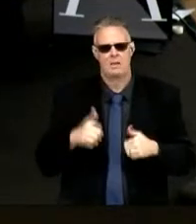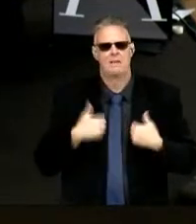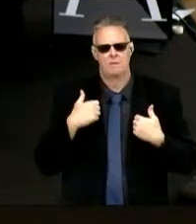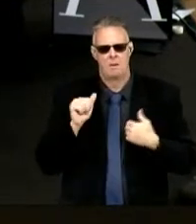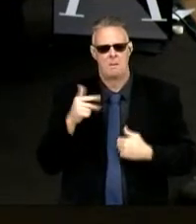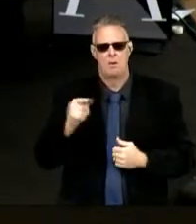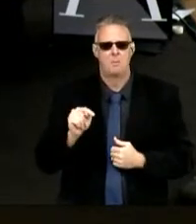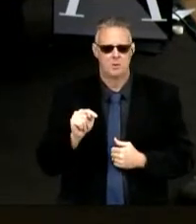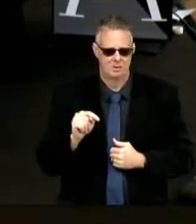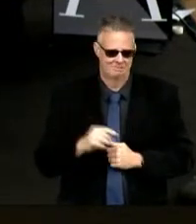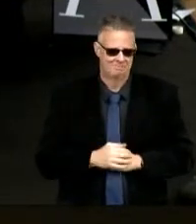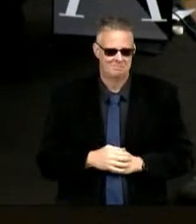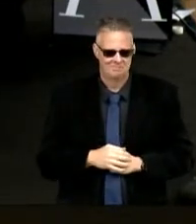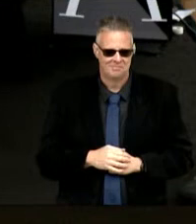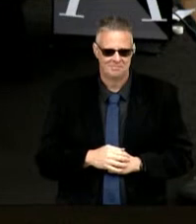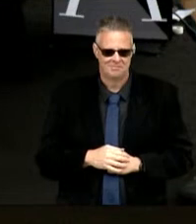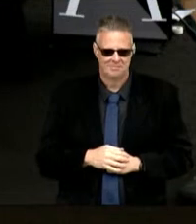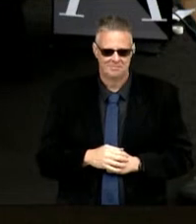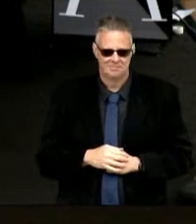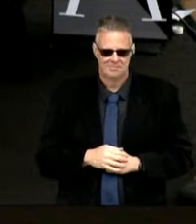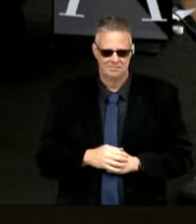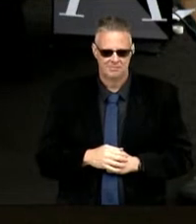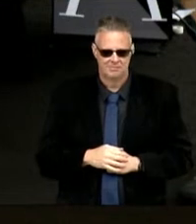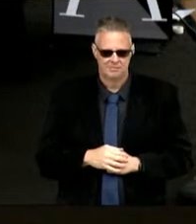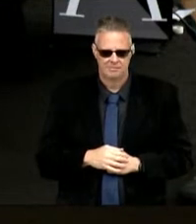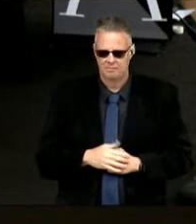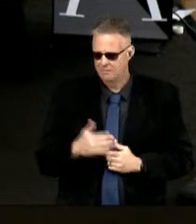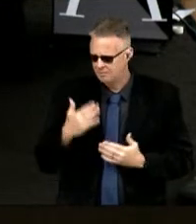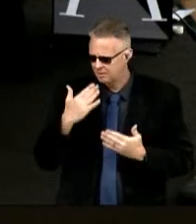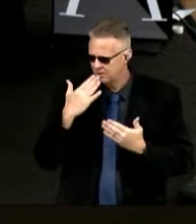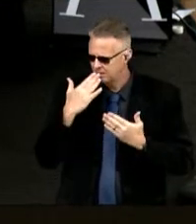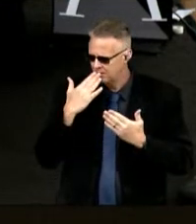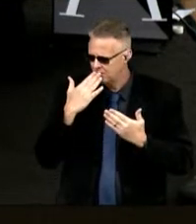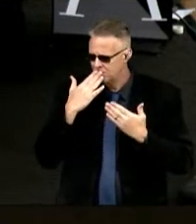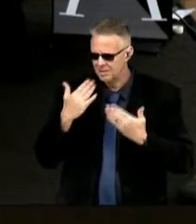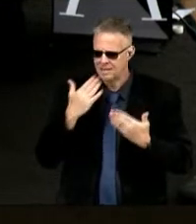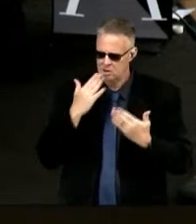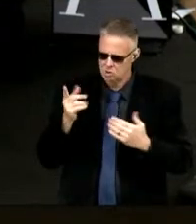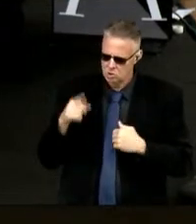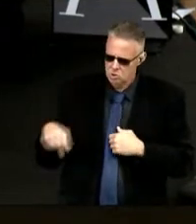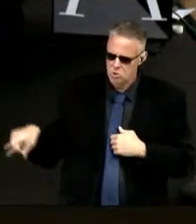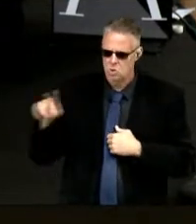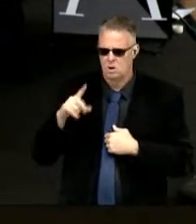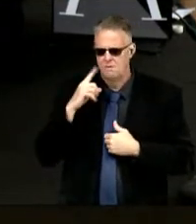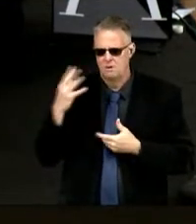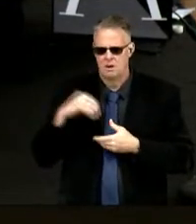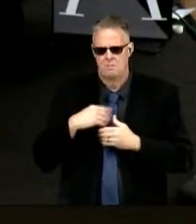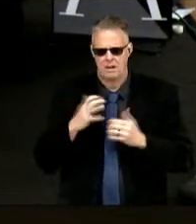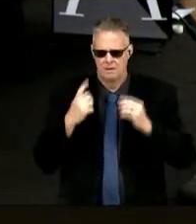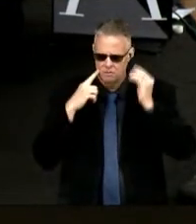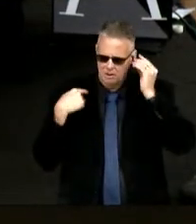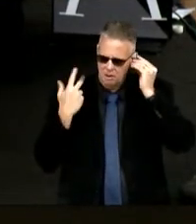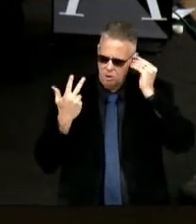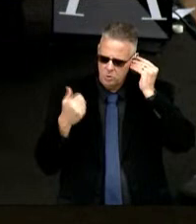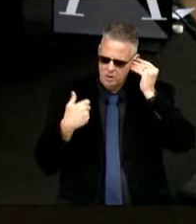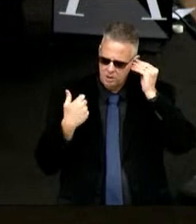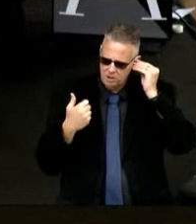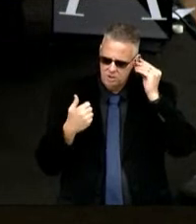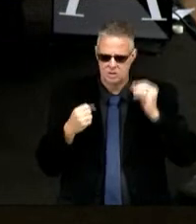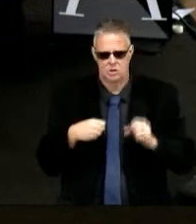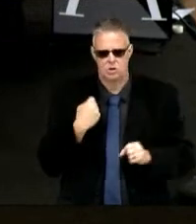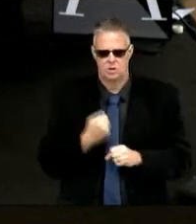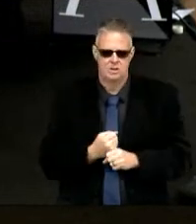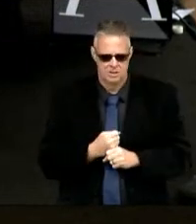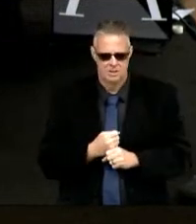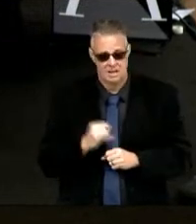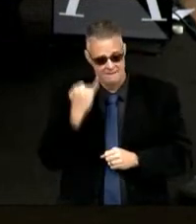apartment. So thank you to you guys for being in my class for the last 3 years. And this, by the way,